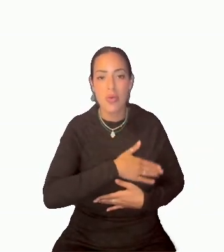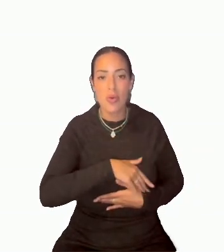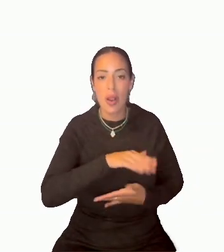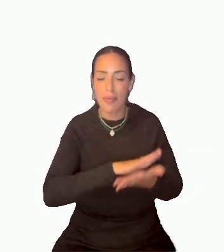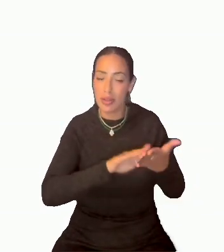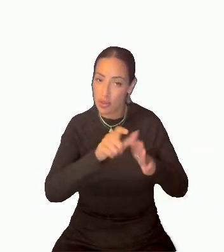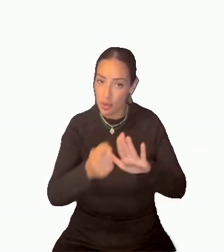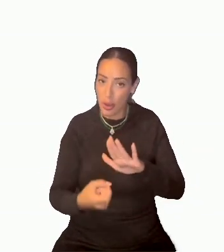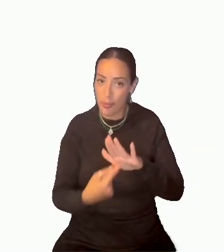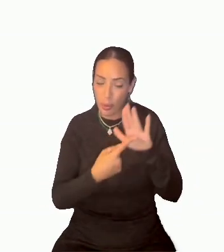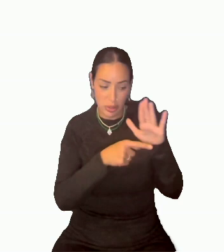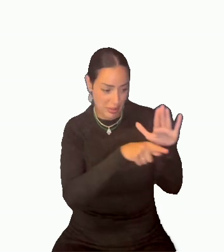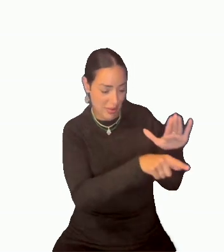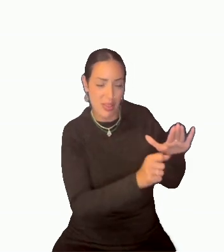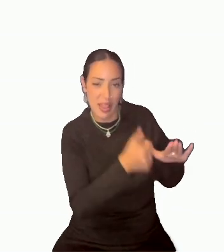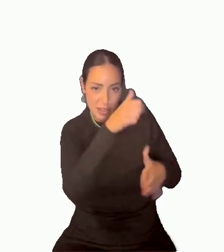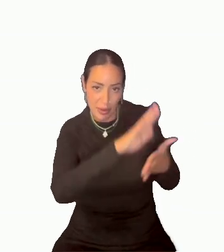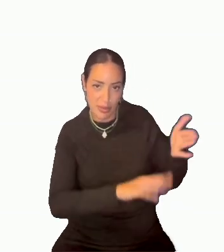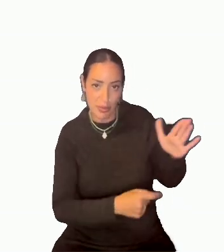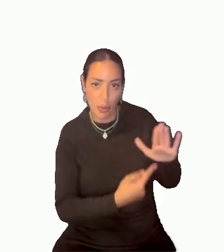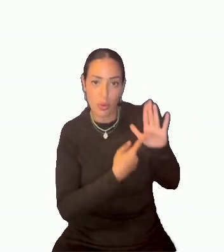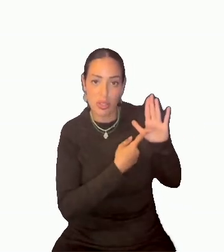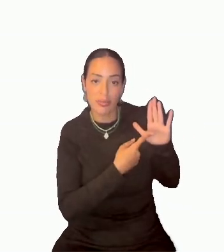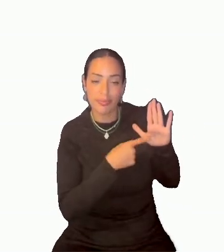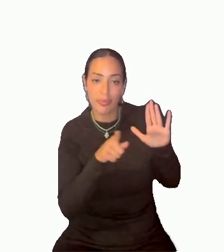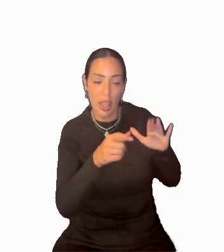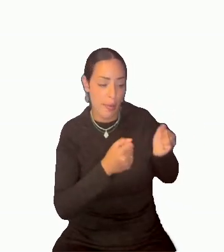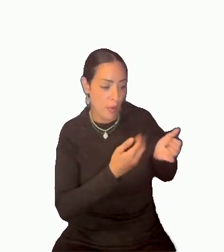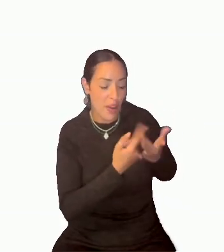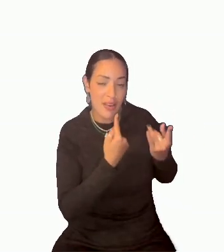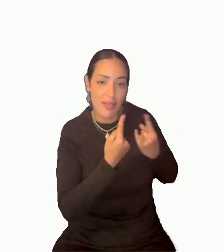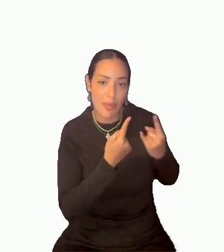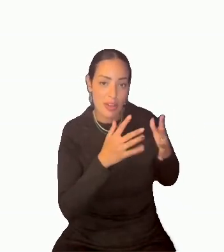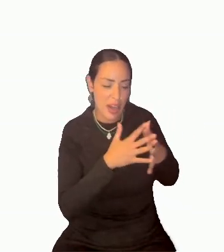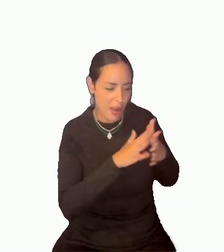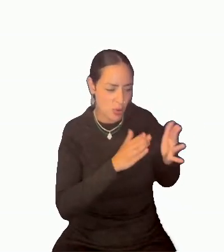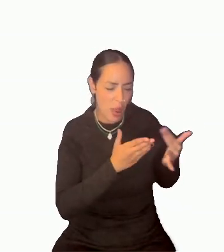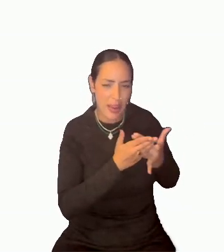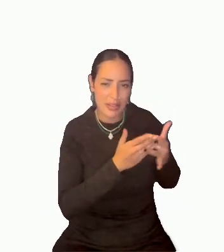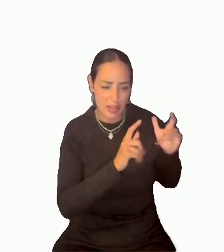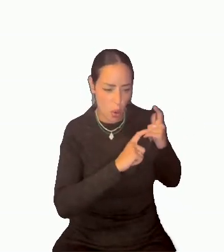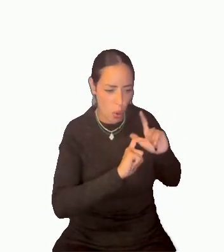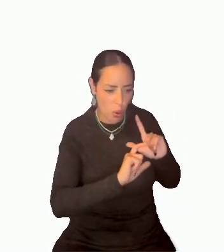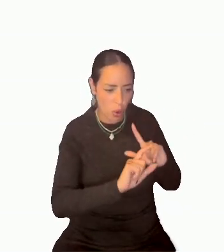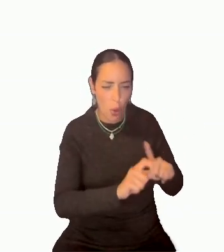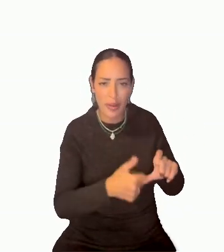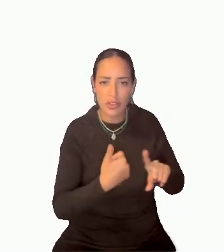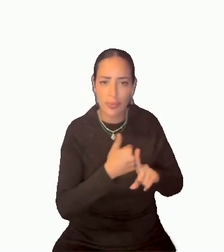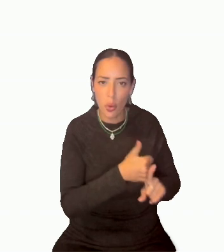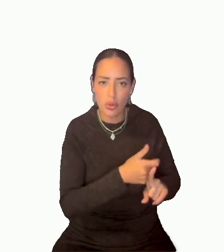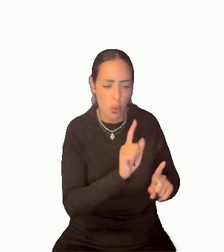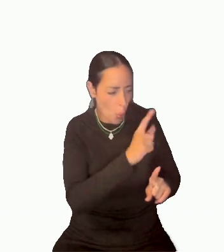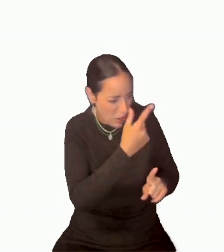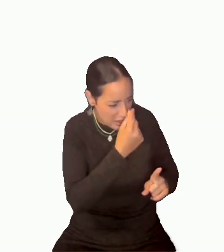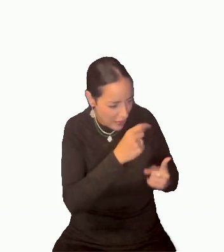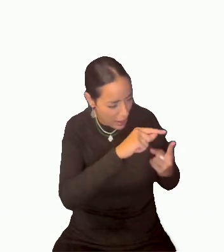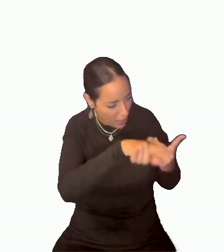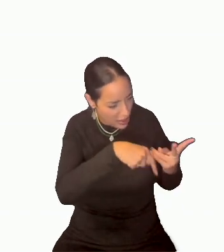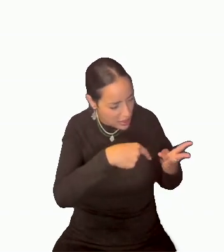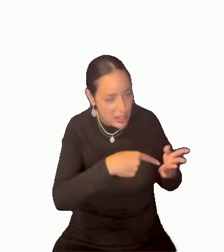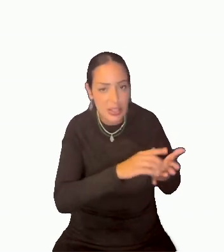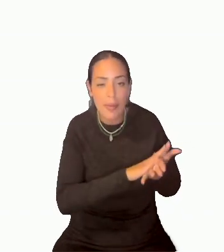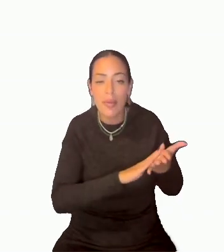bereaved families with information about how to access ongoing support and what's available to them can help ensure a smooth transition of contact and